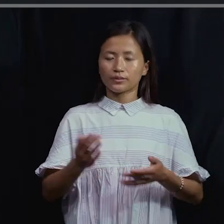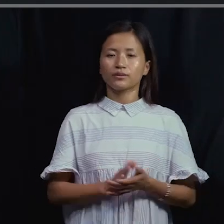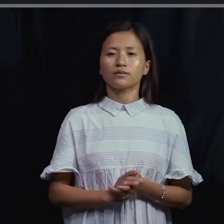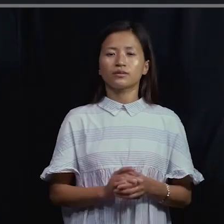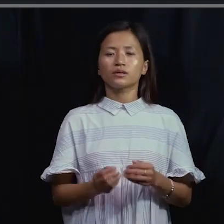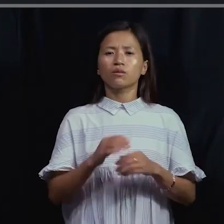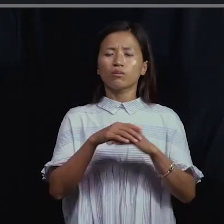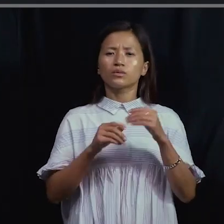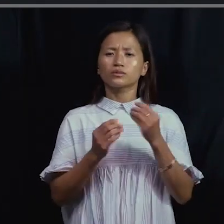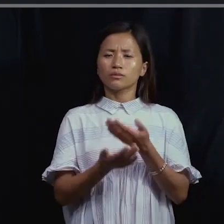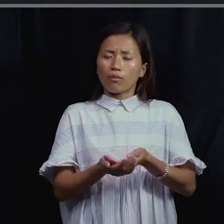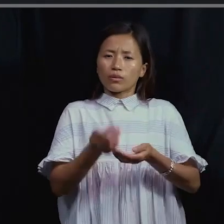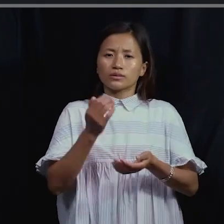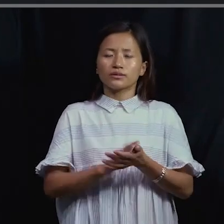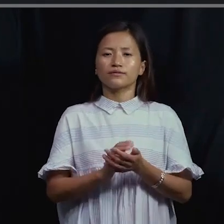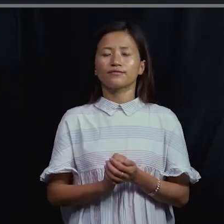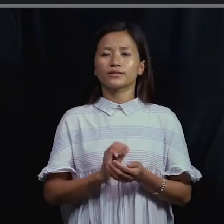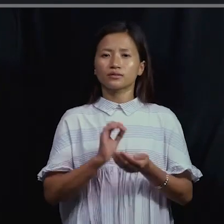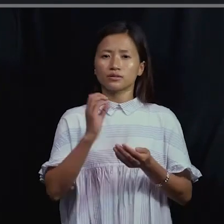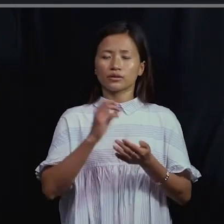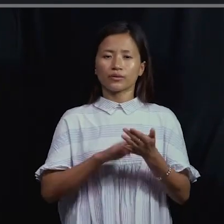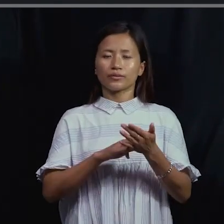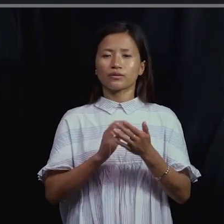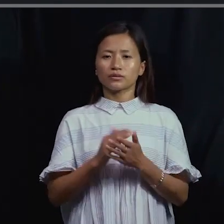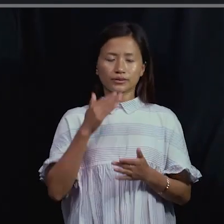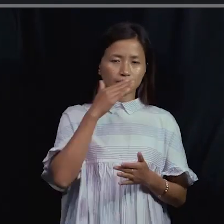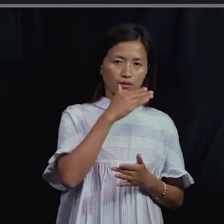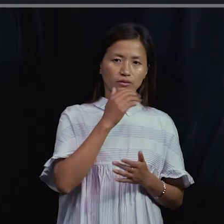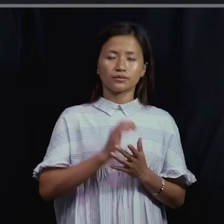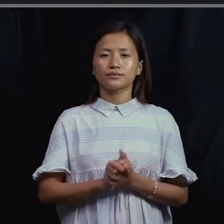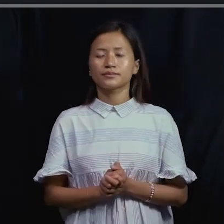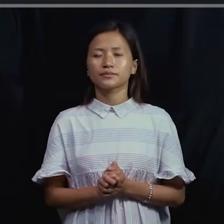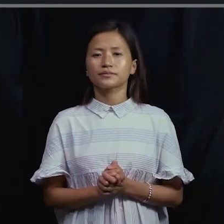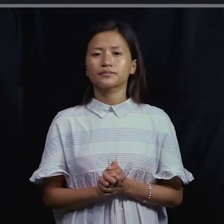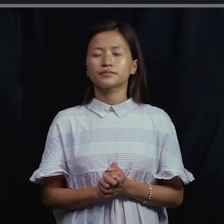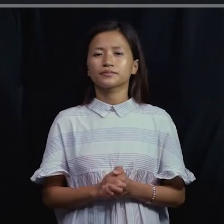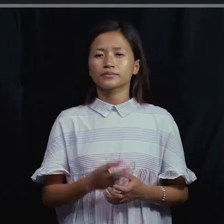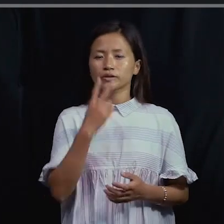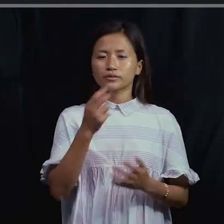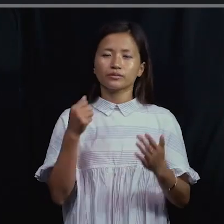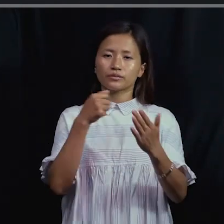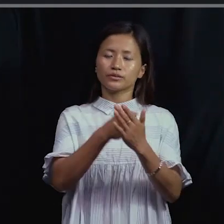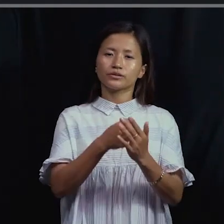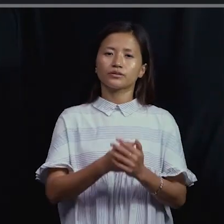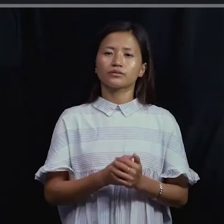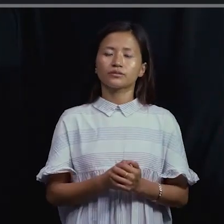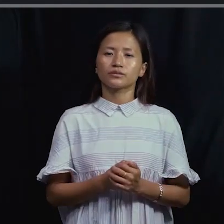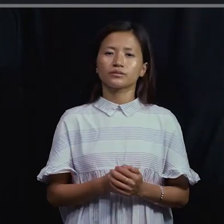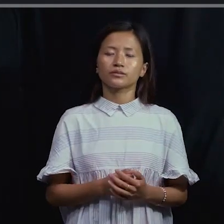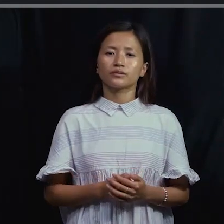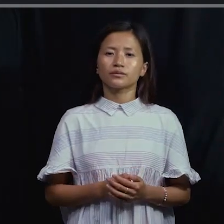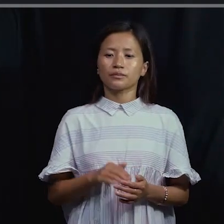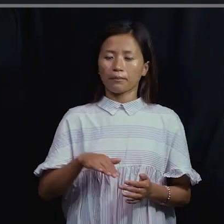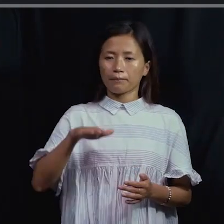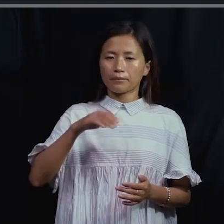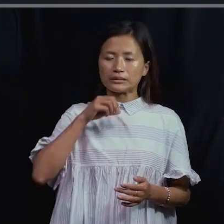mostly confined to home, right? And then the child was also shy, isn't that? And as you reach adolescent stage, you're